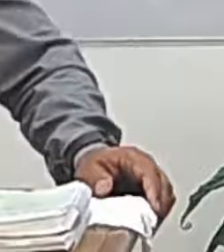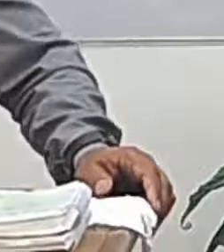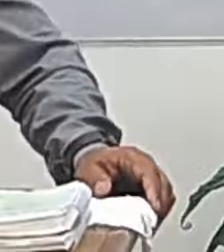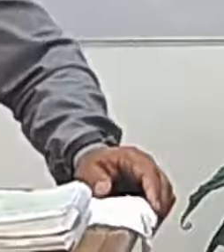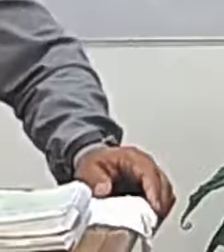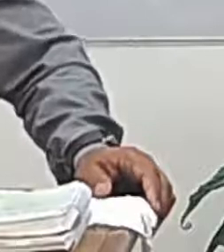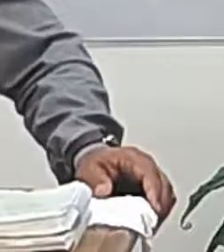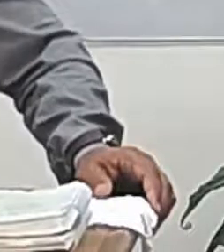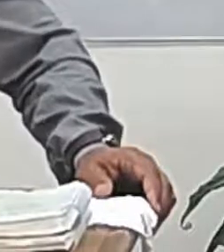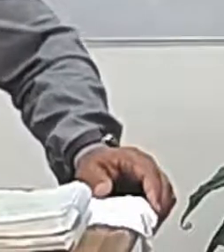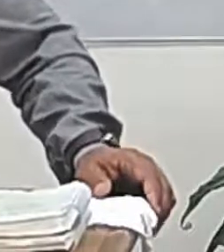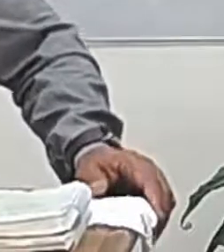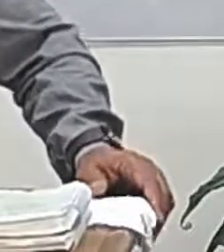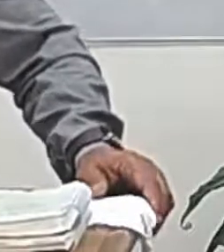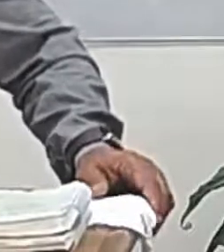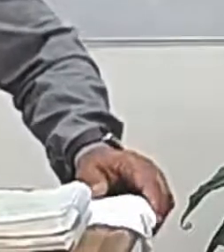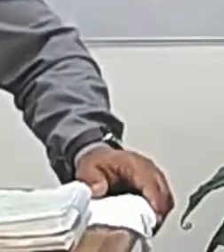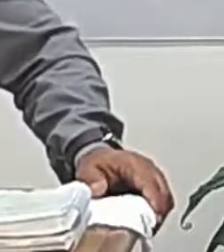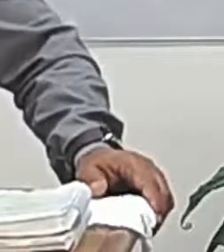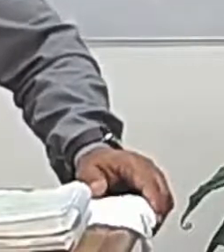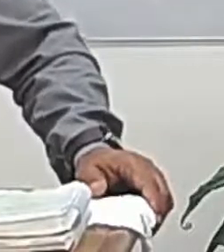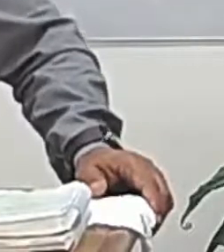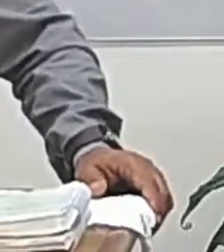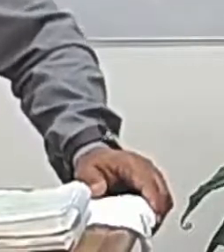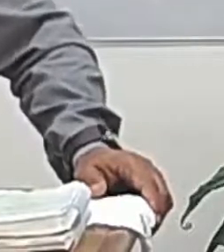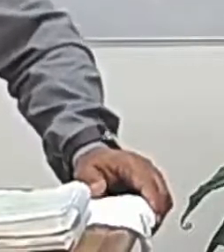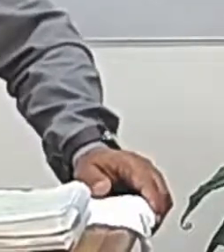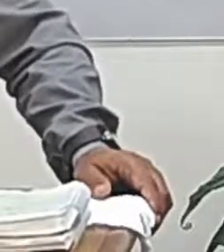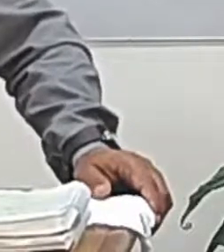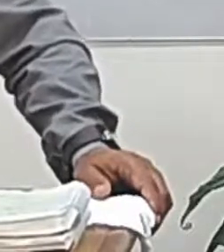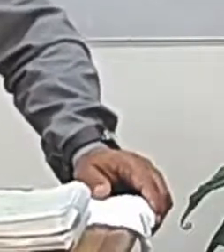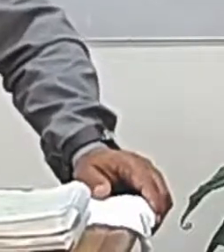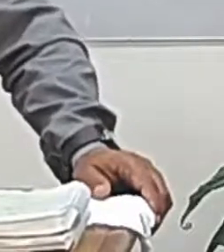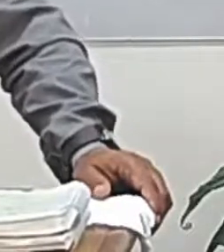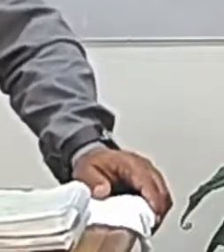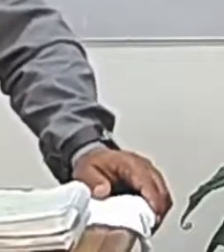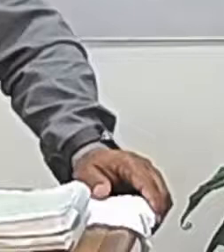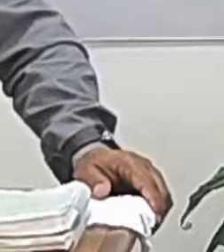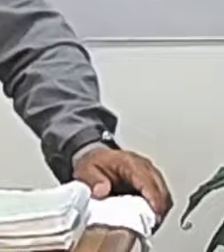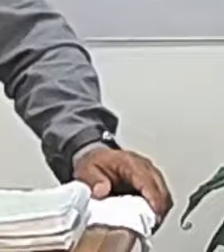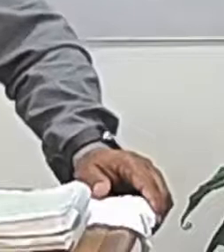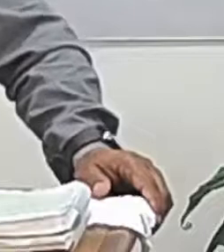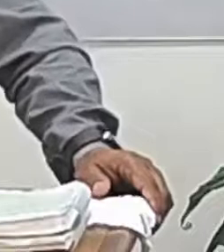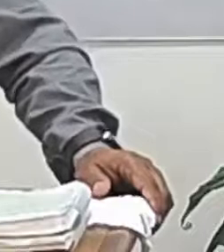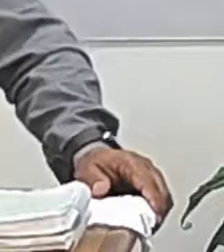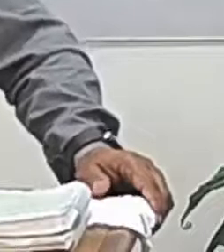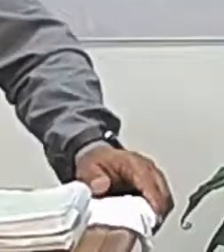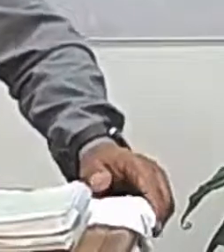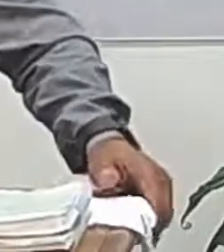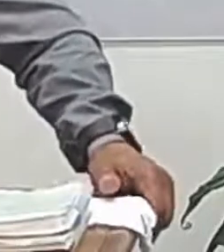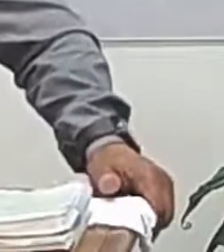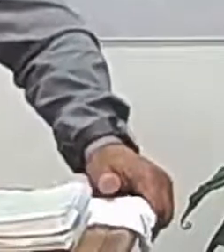want to participate, it's going to be an honor to receive you here in